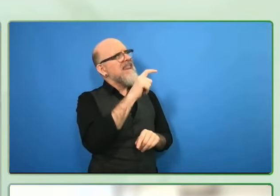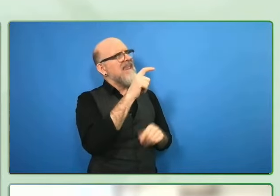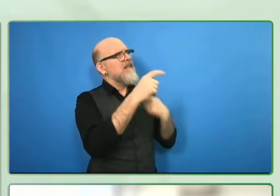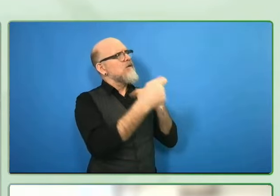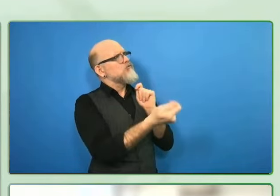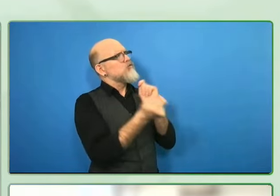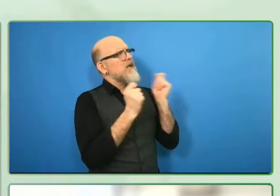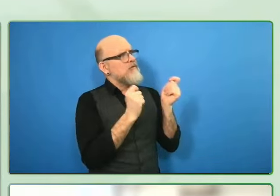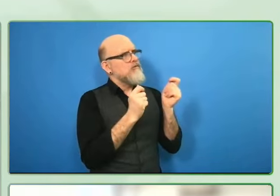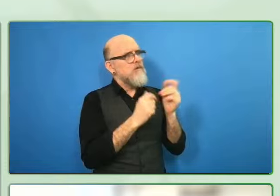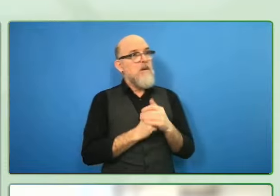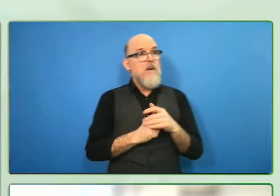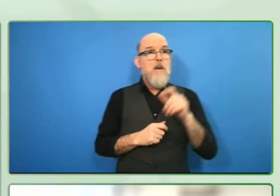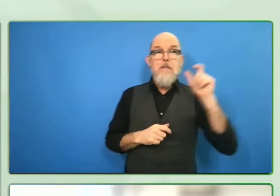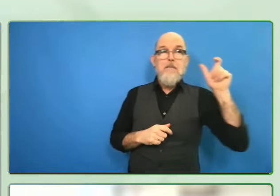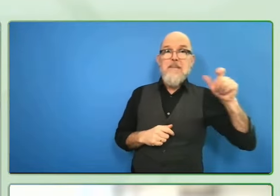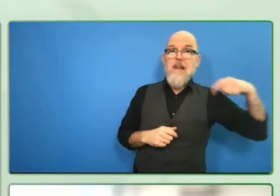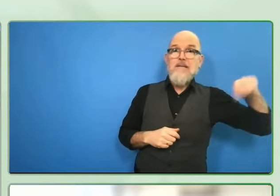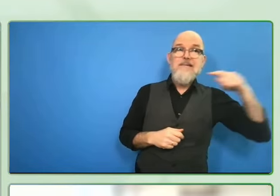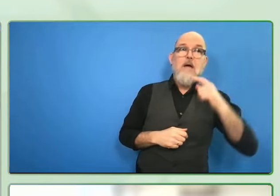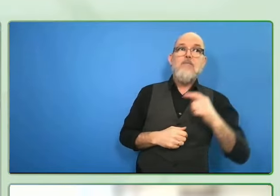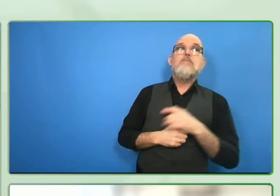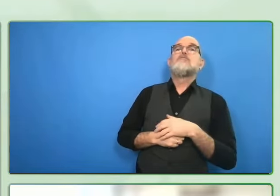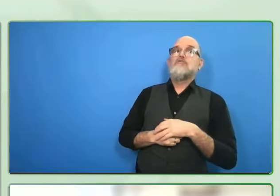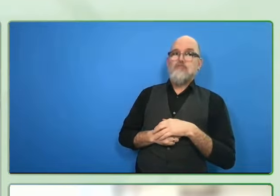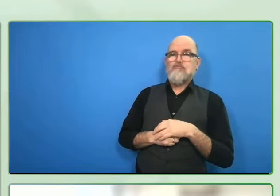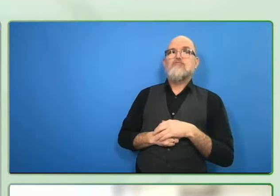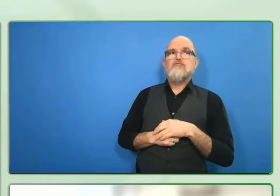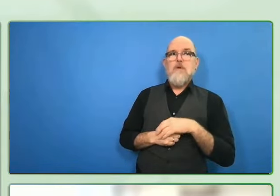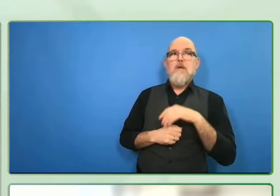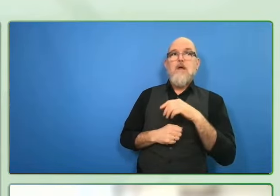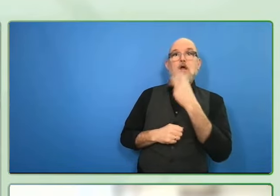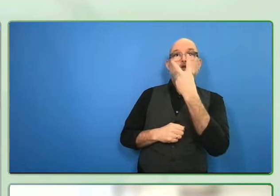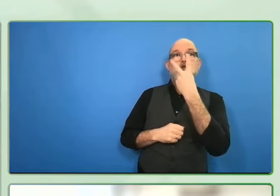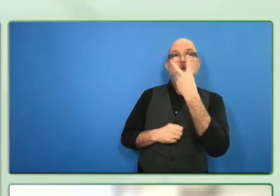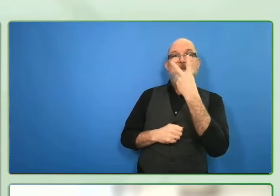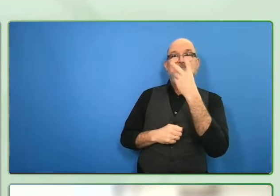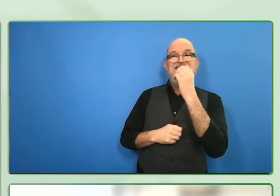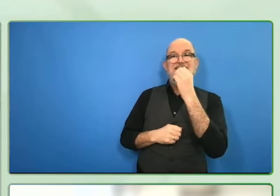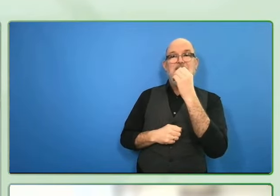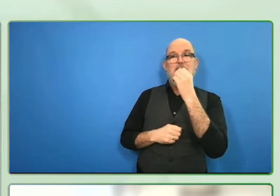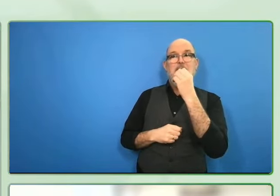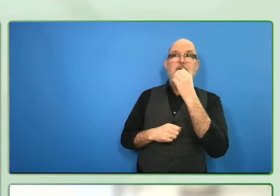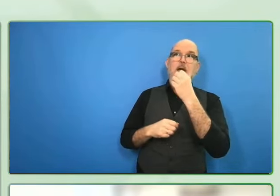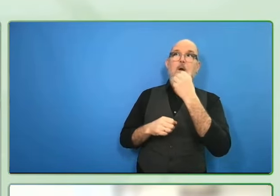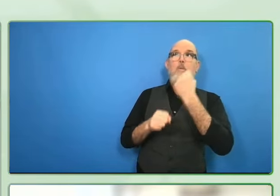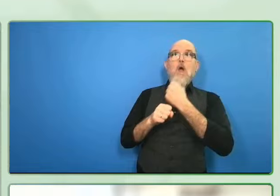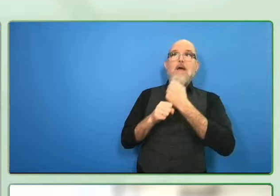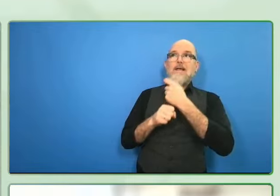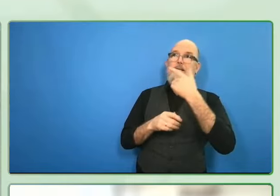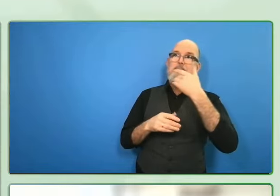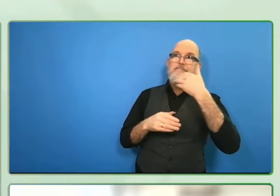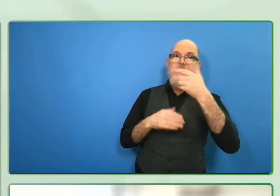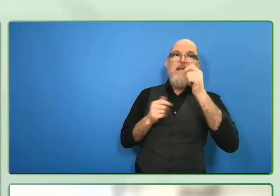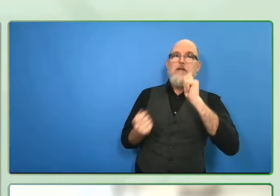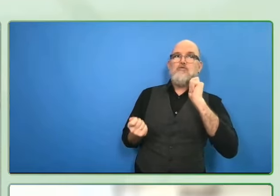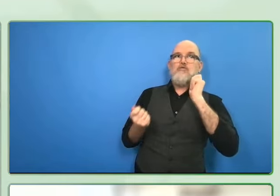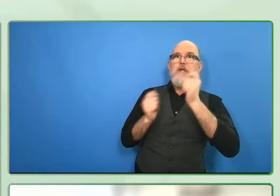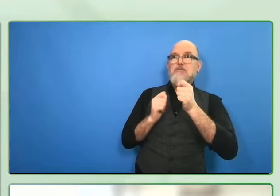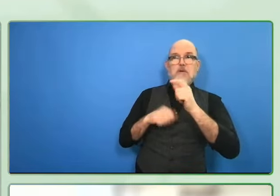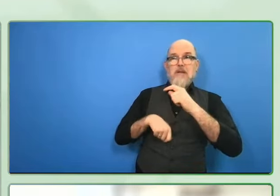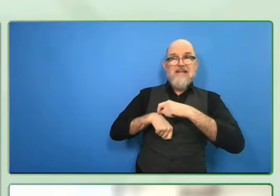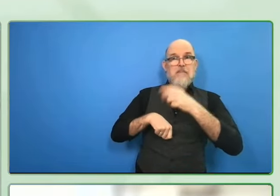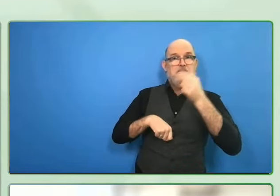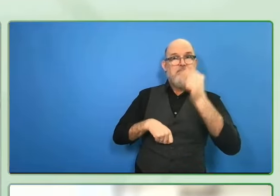6, 12 months, 20 working days. How you then marshal the arguments around it when most of the data that would prove I'm